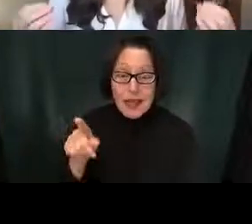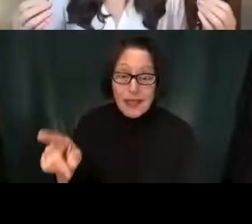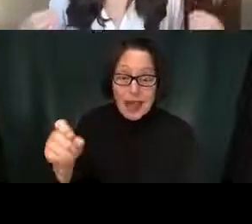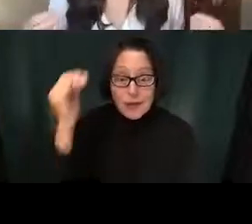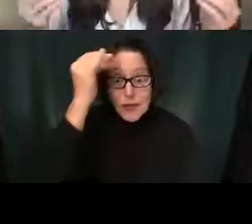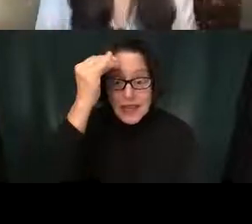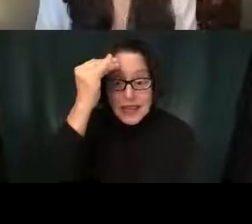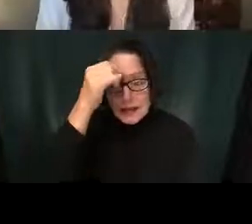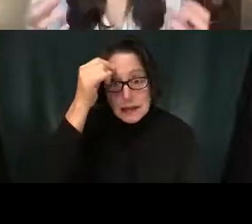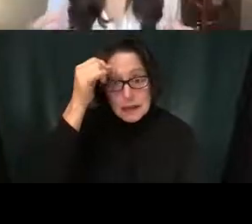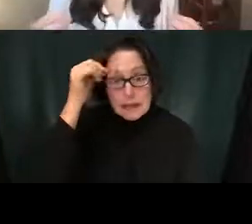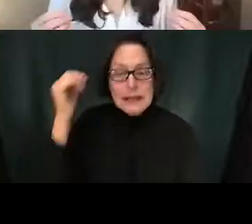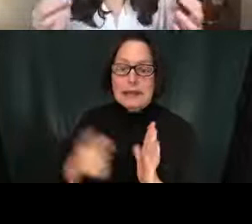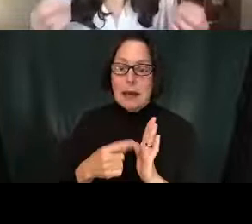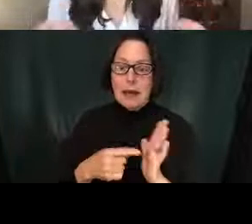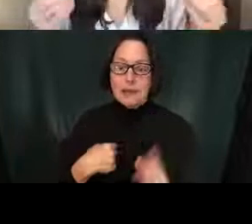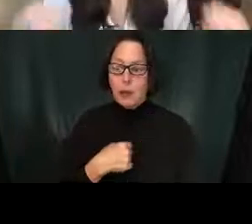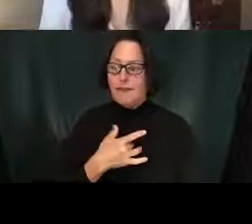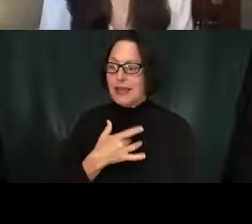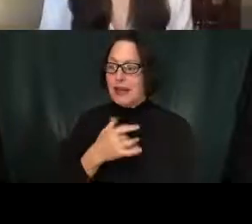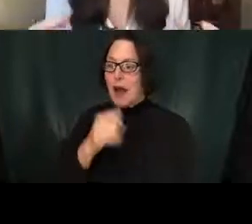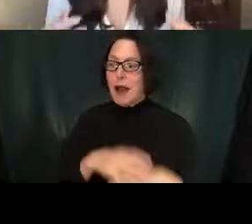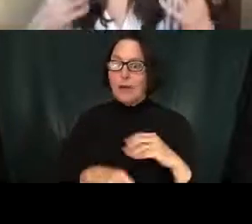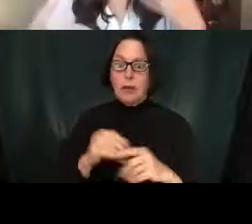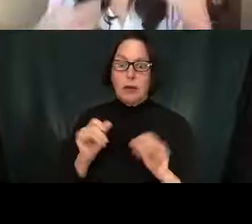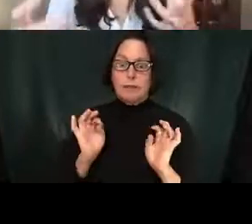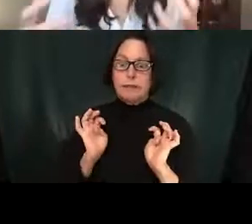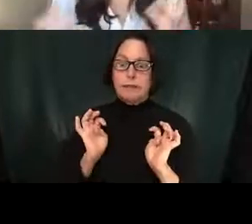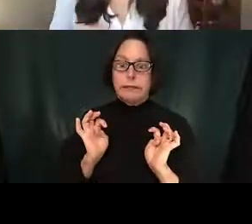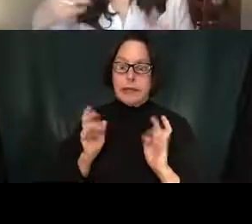moment, sometimes we're uncomfortable with that silence. So we jump in and